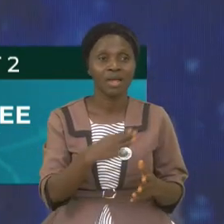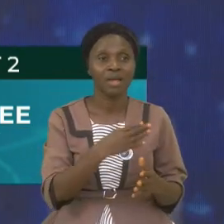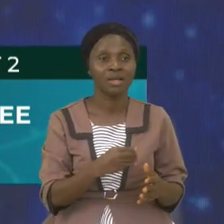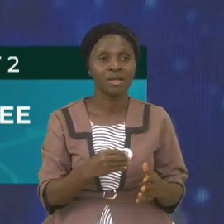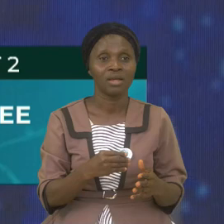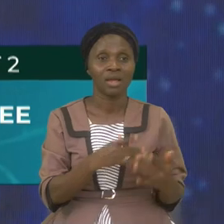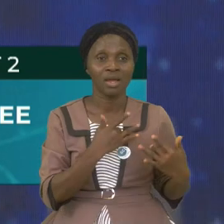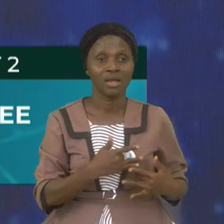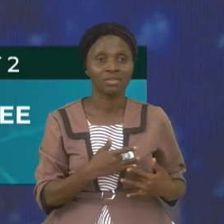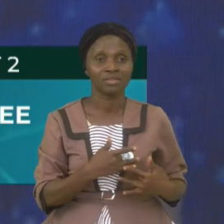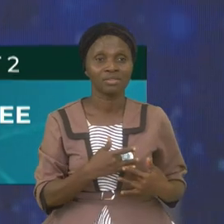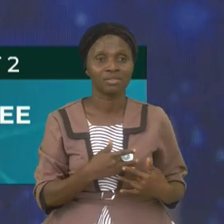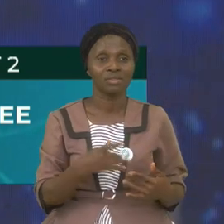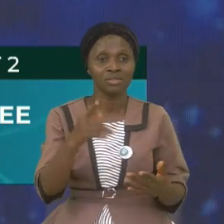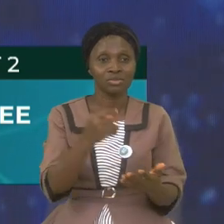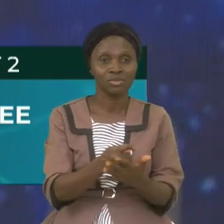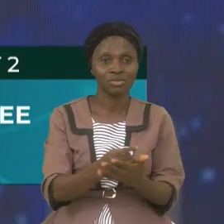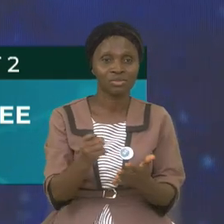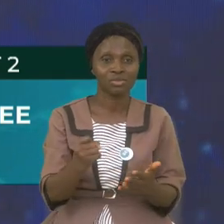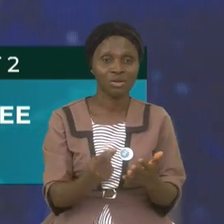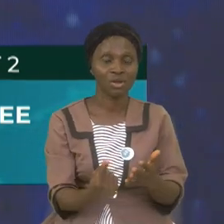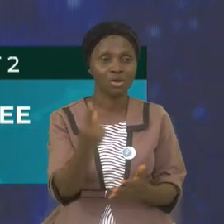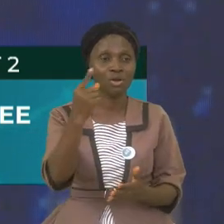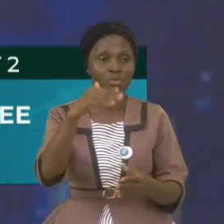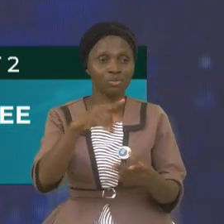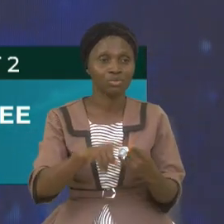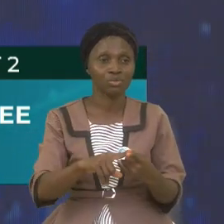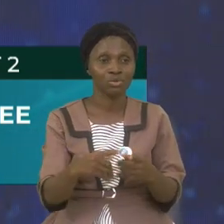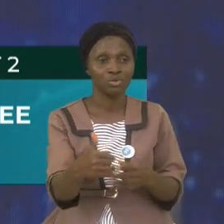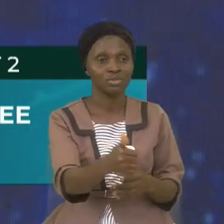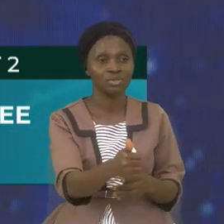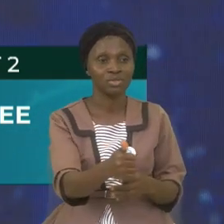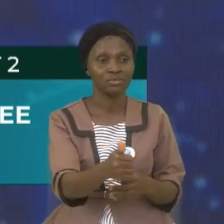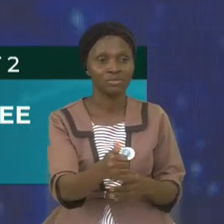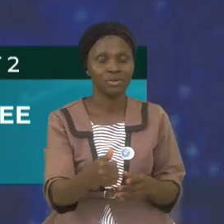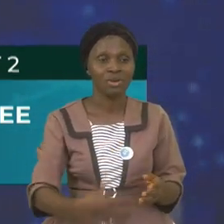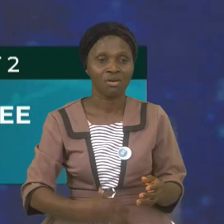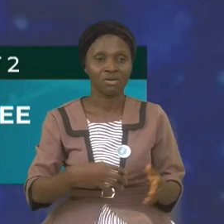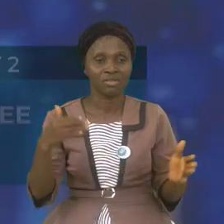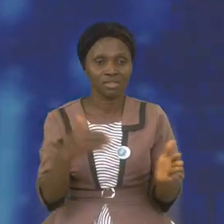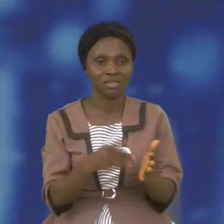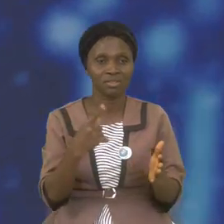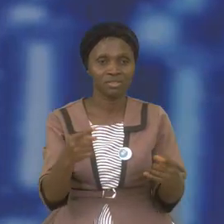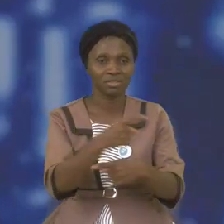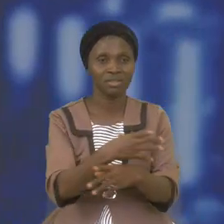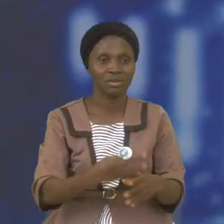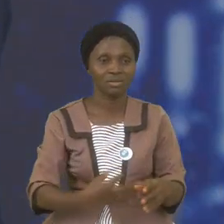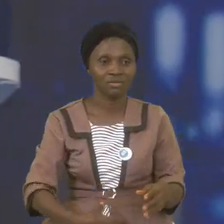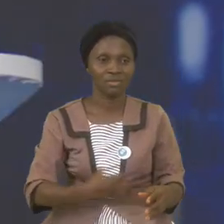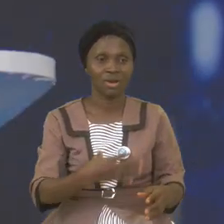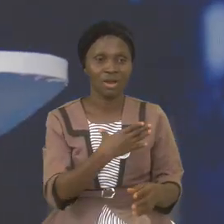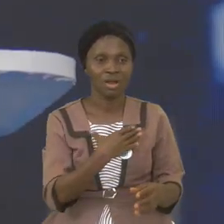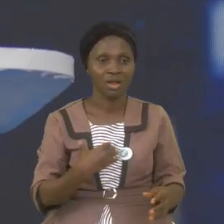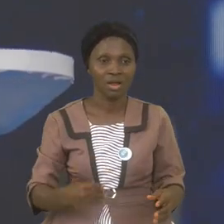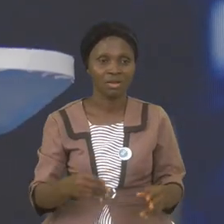righteous judgment, indignation and the fury of God. Let's come to number two here.